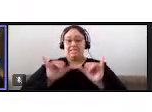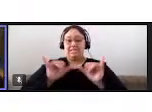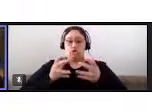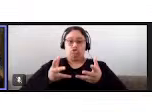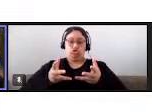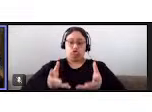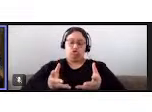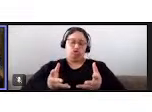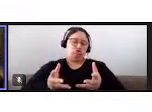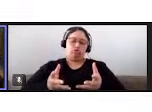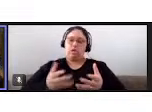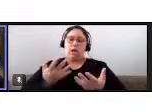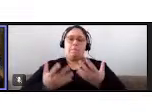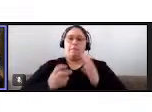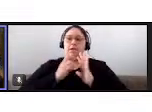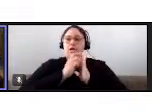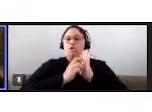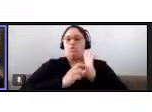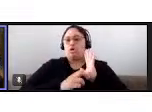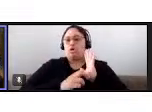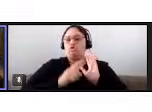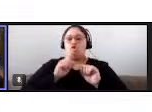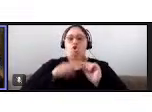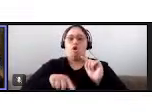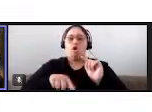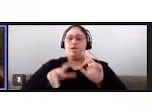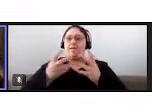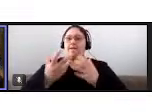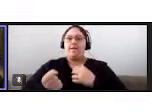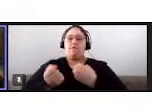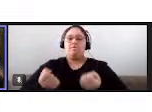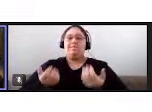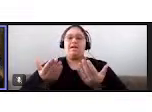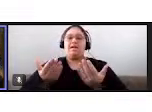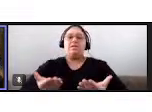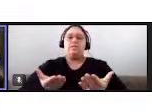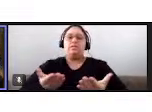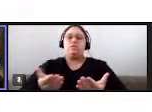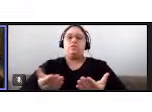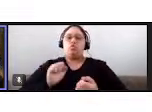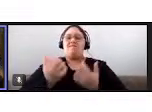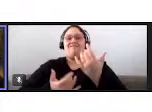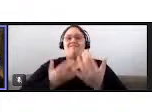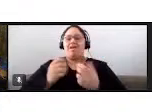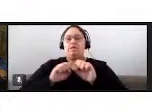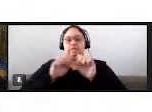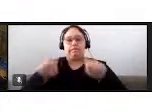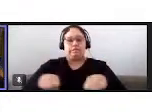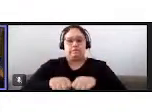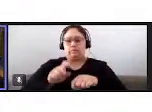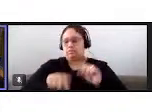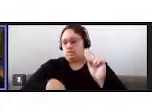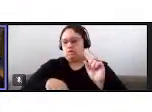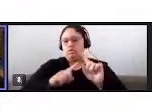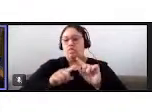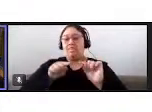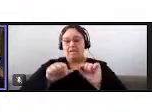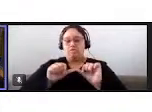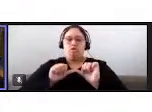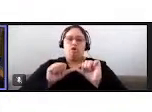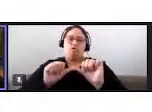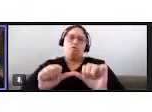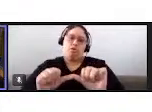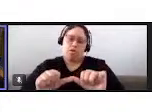not, in terms of regulations, not have a servicing of your fire systems. So that is ongoing,